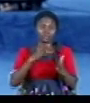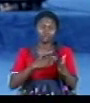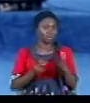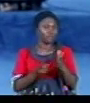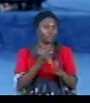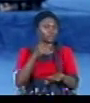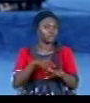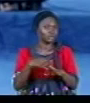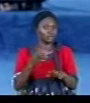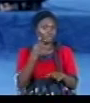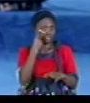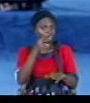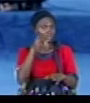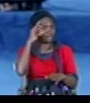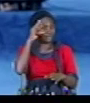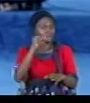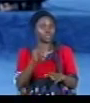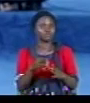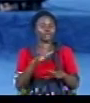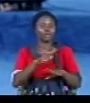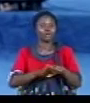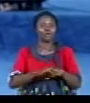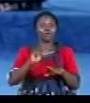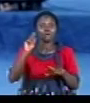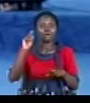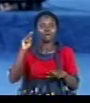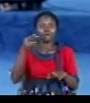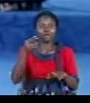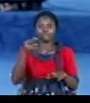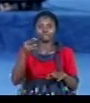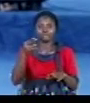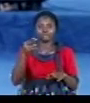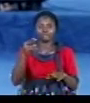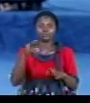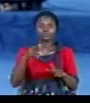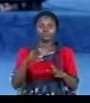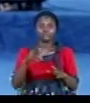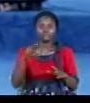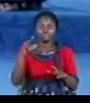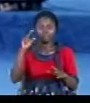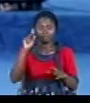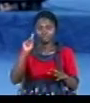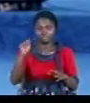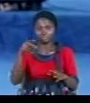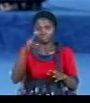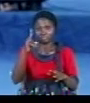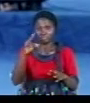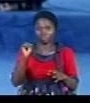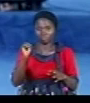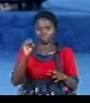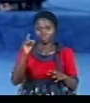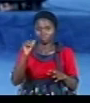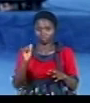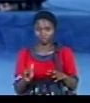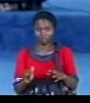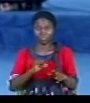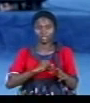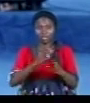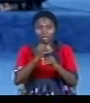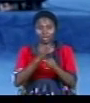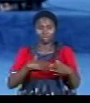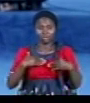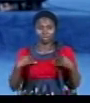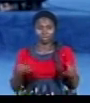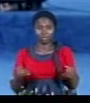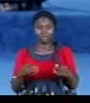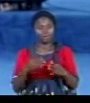on Thursday, when I was sitting there, I got my healing. Then for me to confirm, I was supposed to come out on Thursday to come